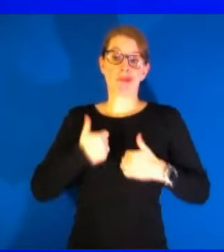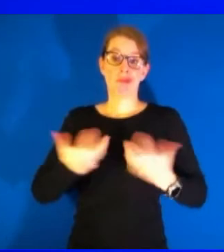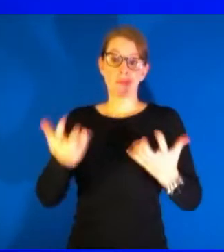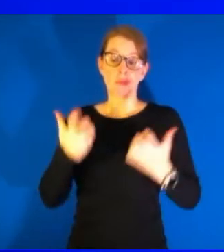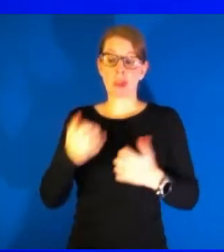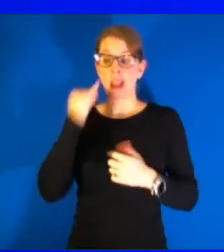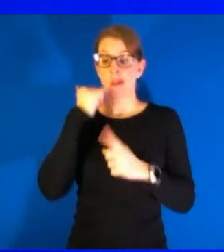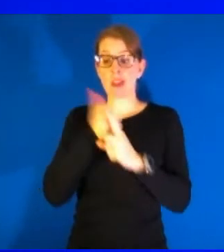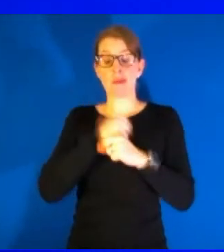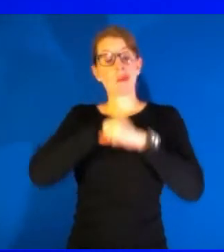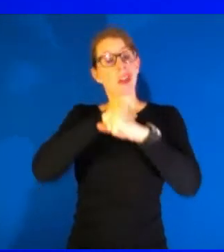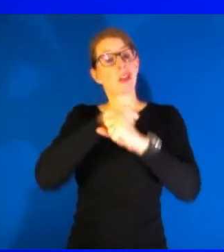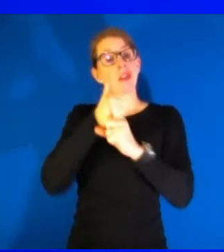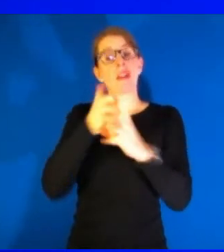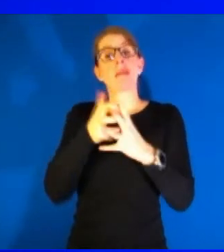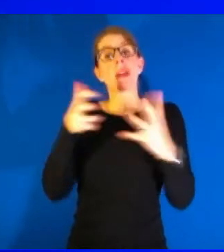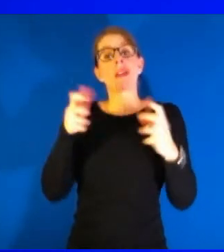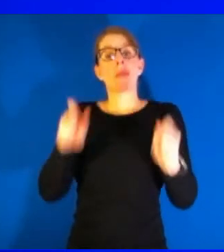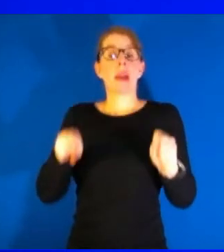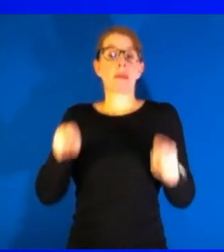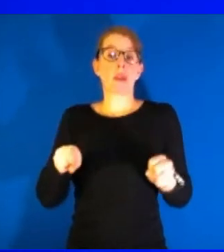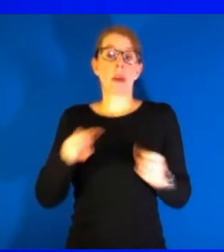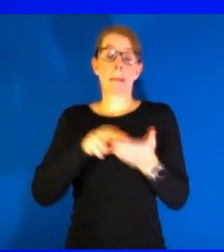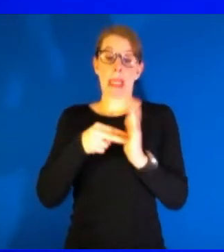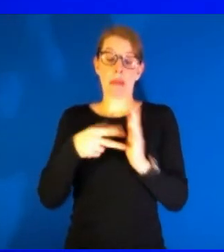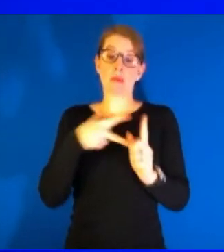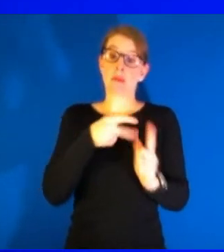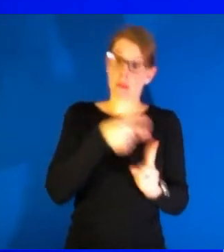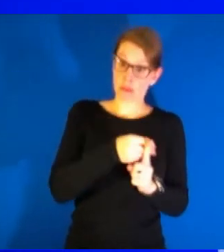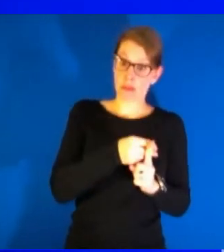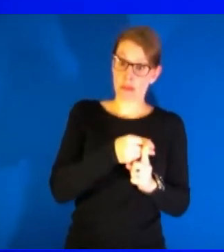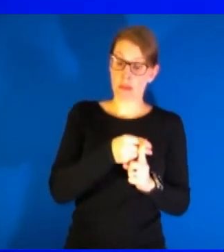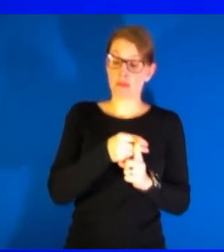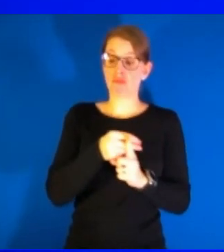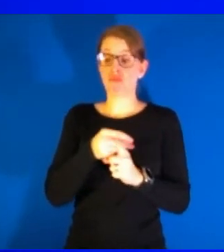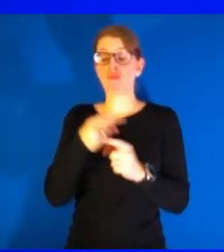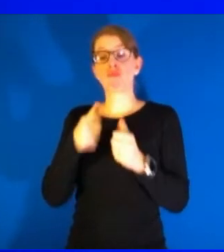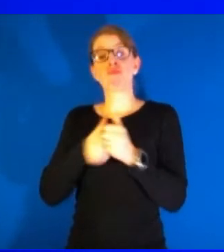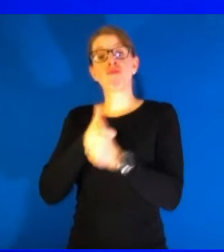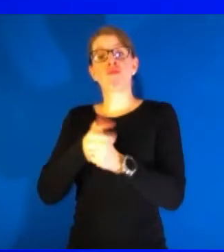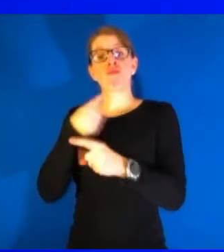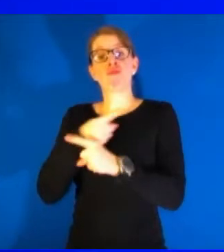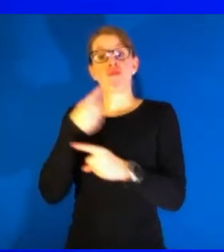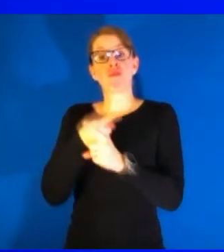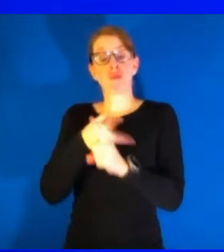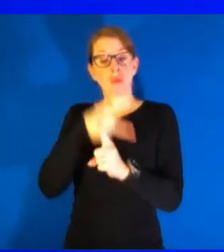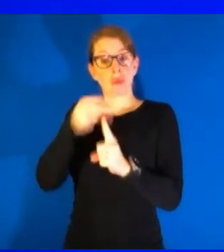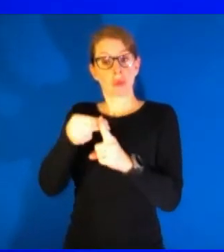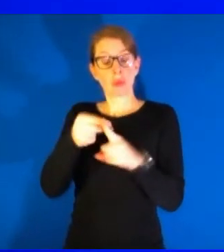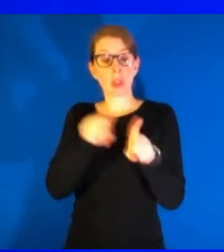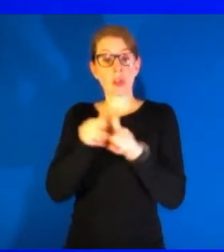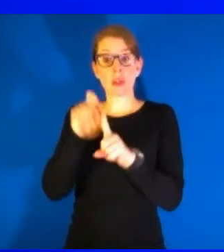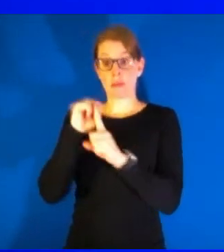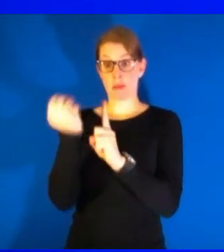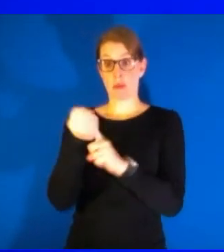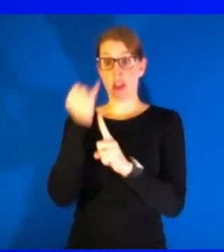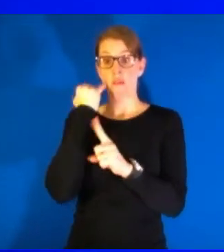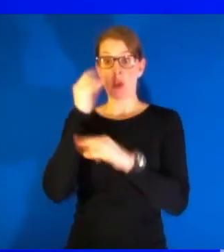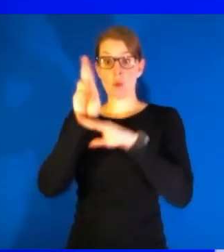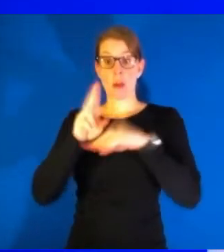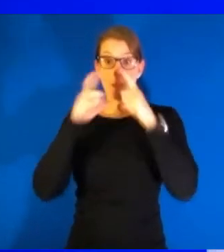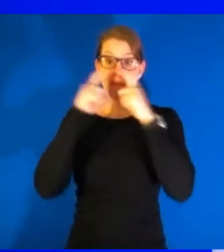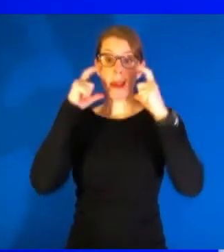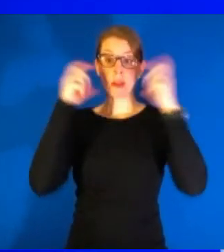as possible, and that means vaccination and being up to date, but also in those situations, if you want to wear a mask, that's going to provide protection as